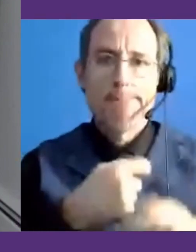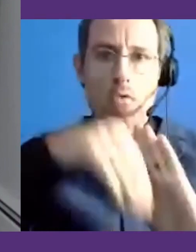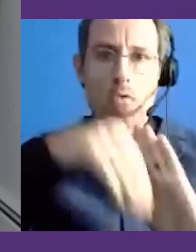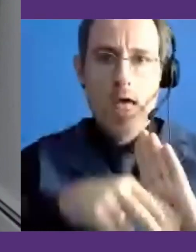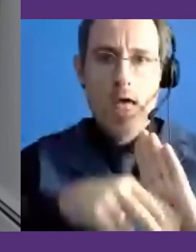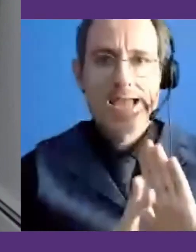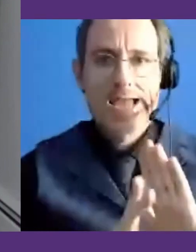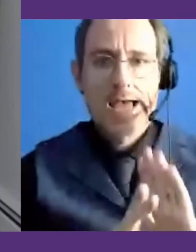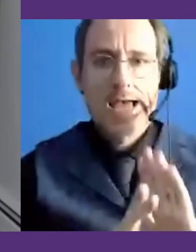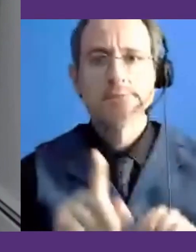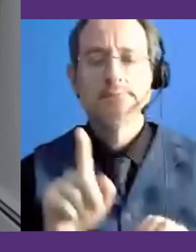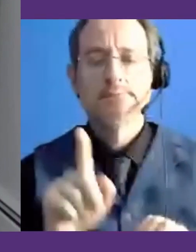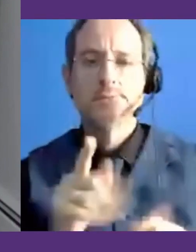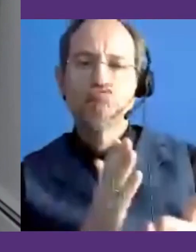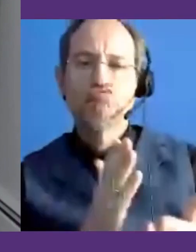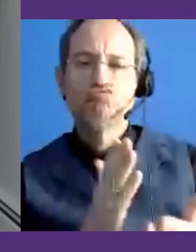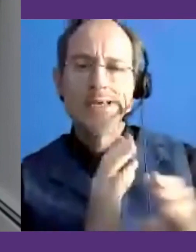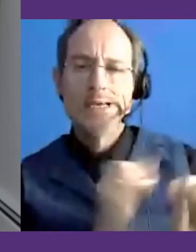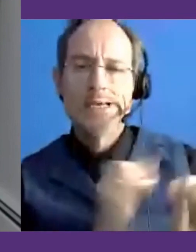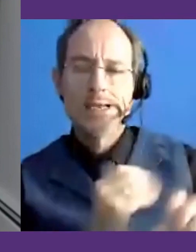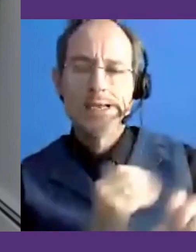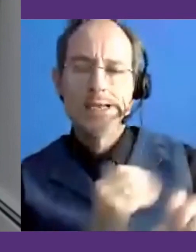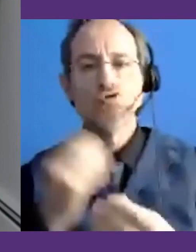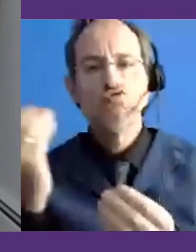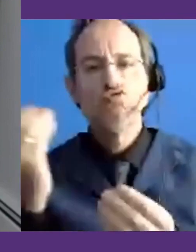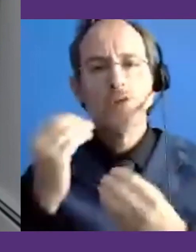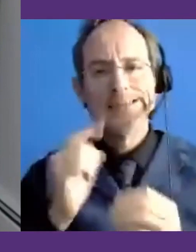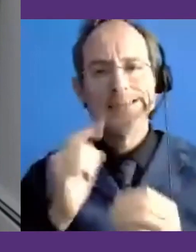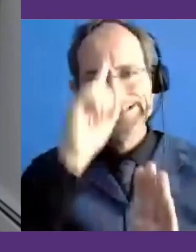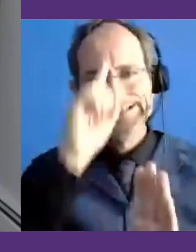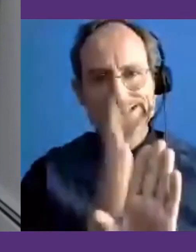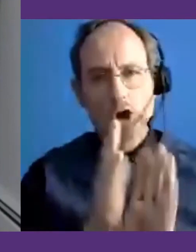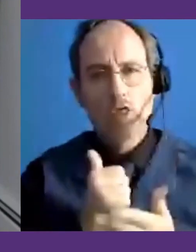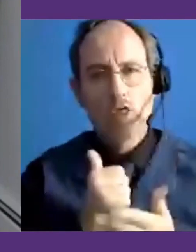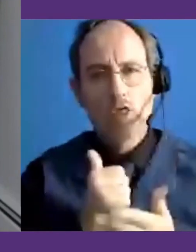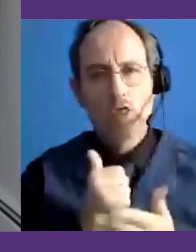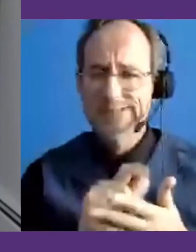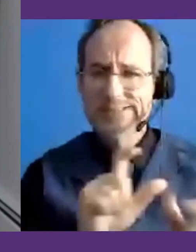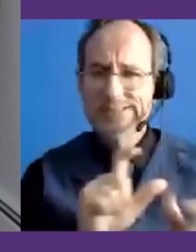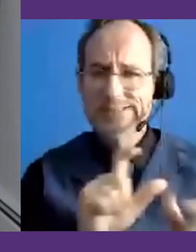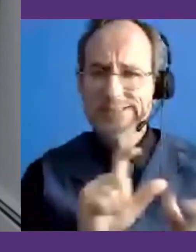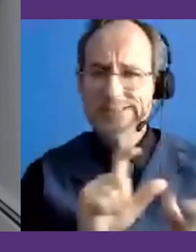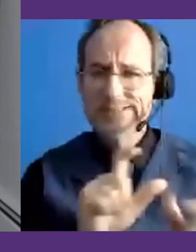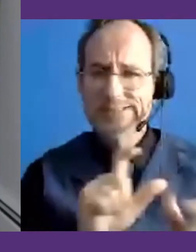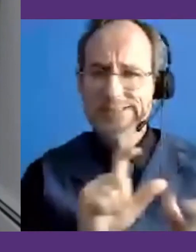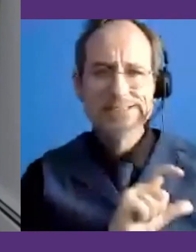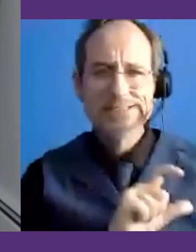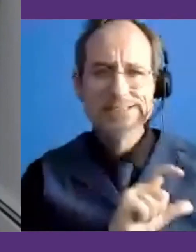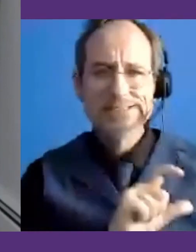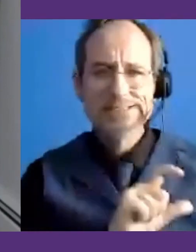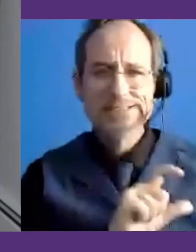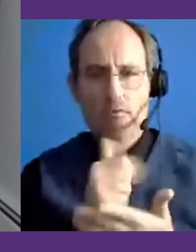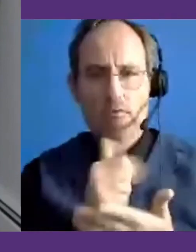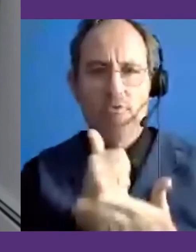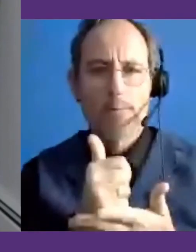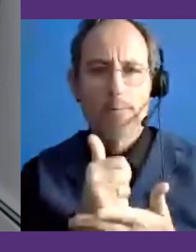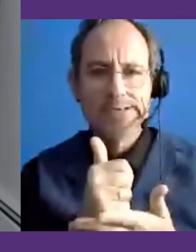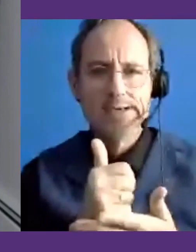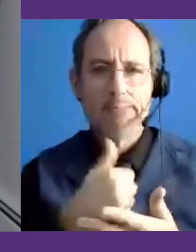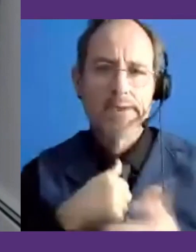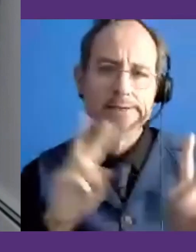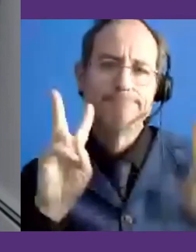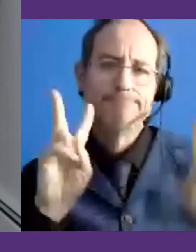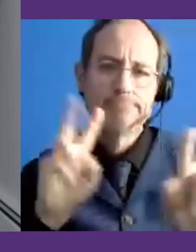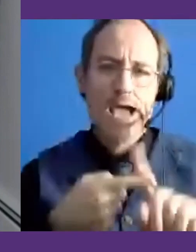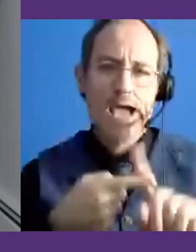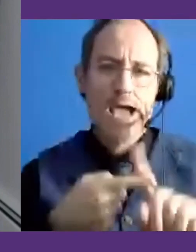and I continue to do psychotherapy and as an executive coach, and change takes time. But